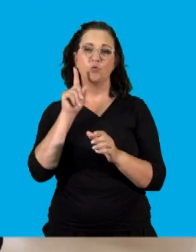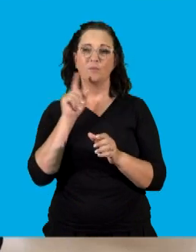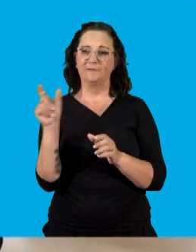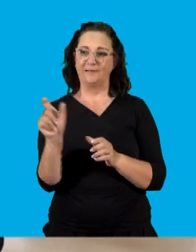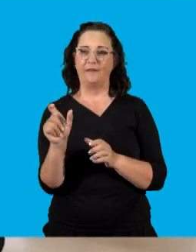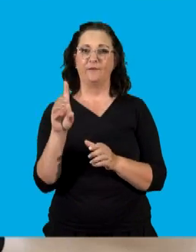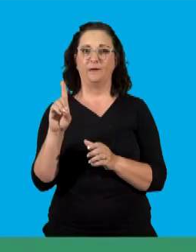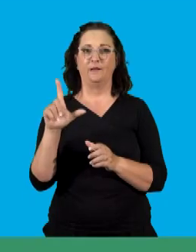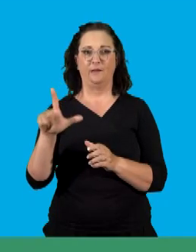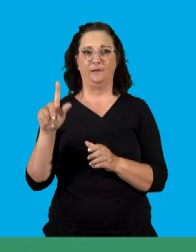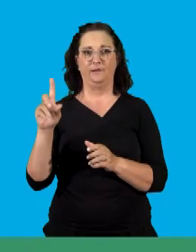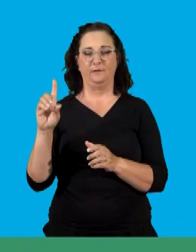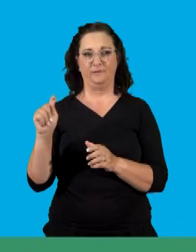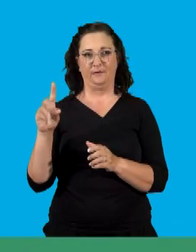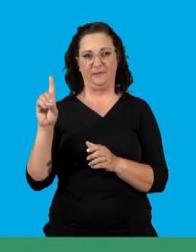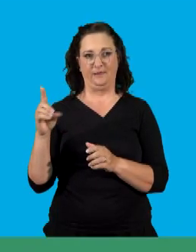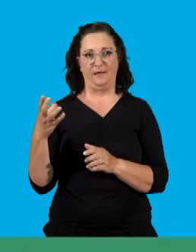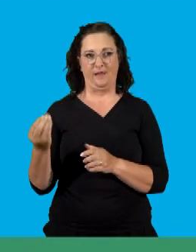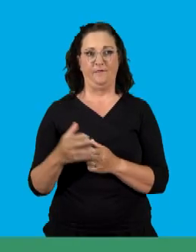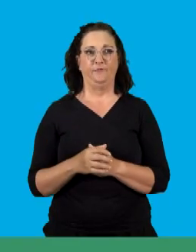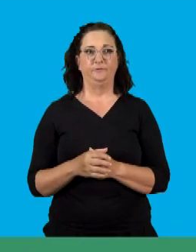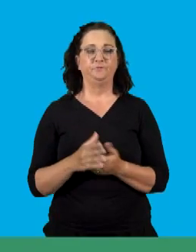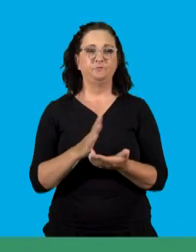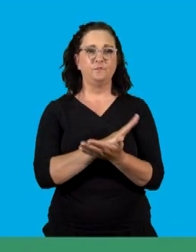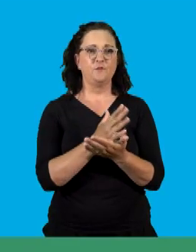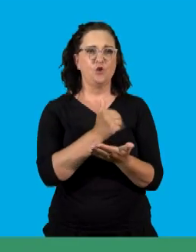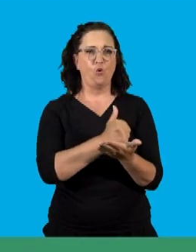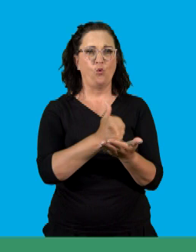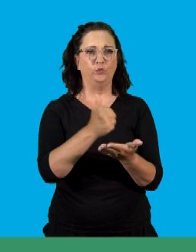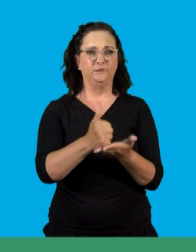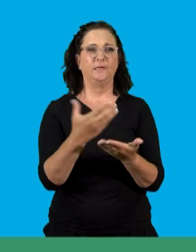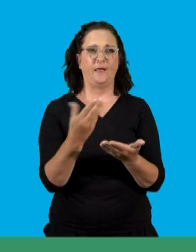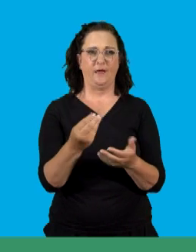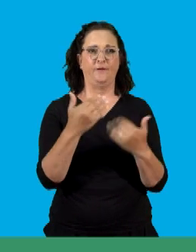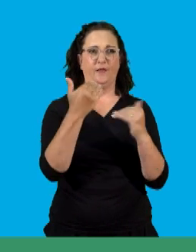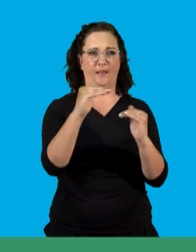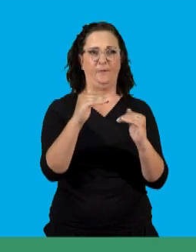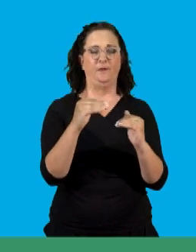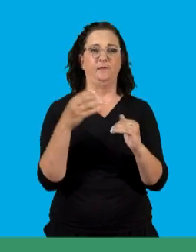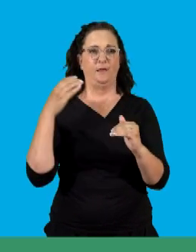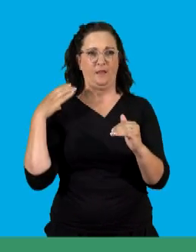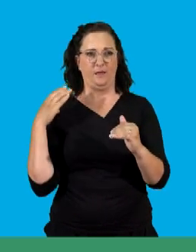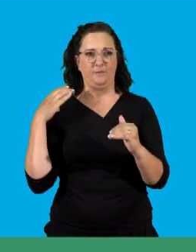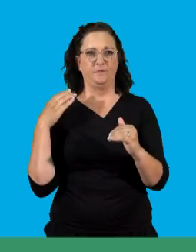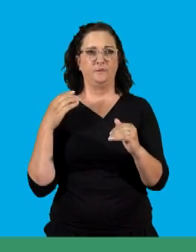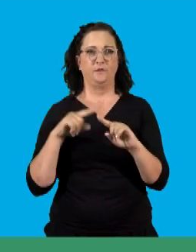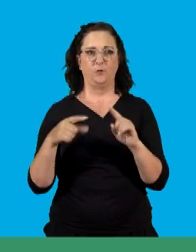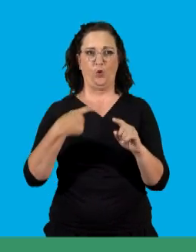LTD. Shareholders have limited liability and are not personally liable for the